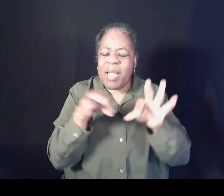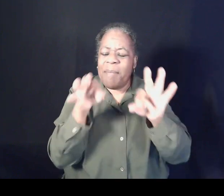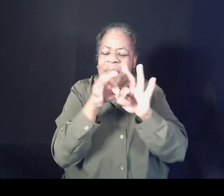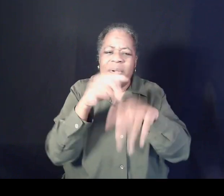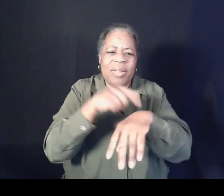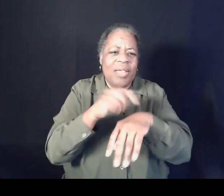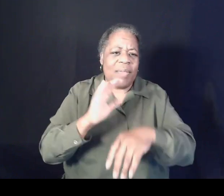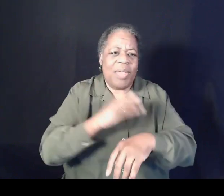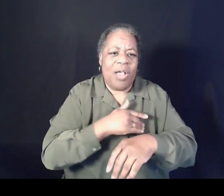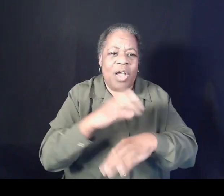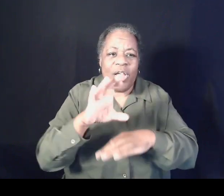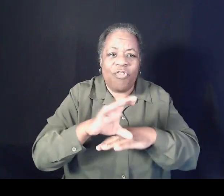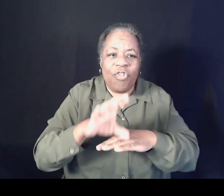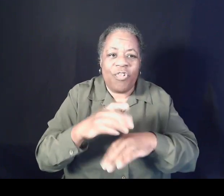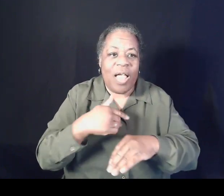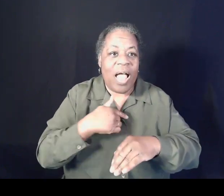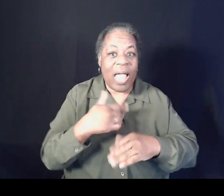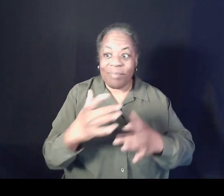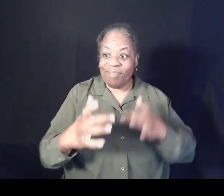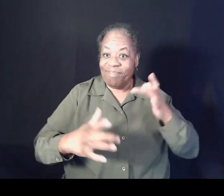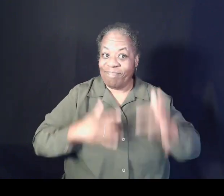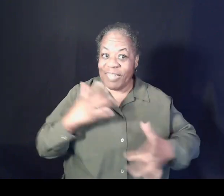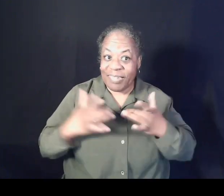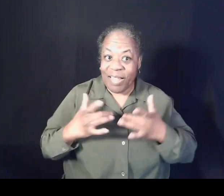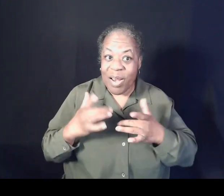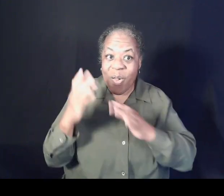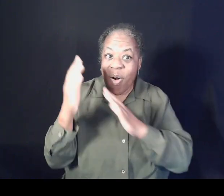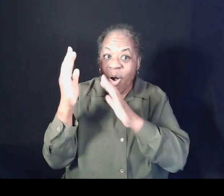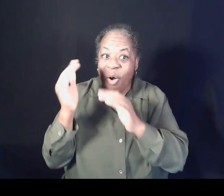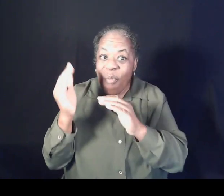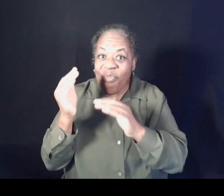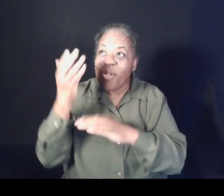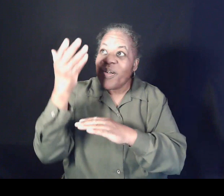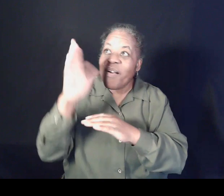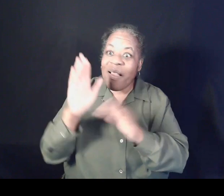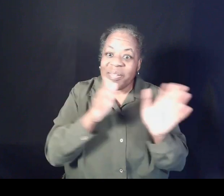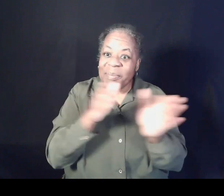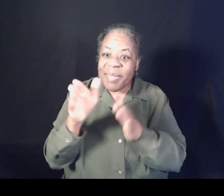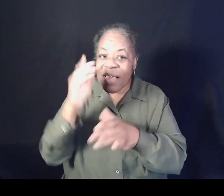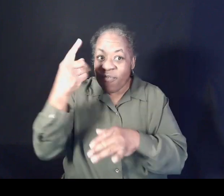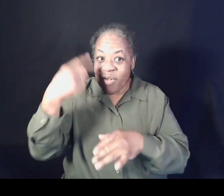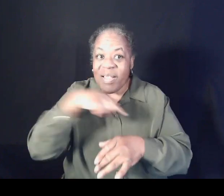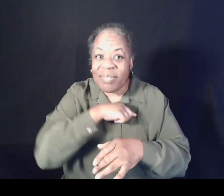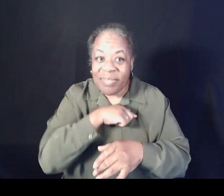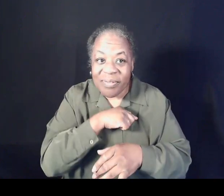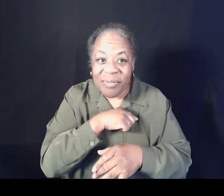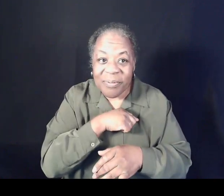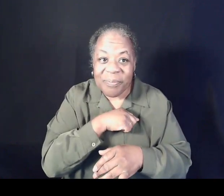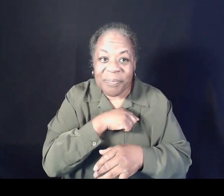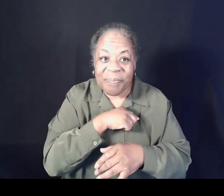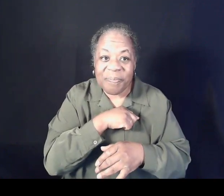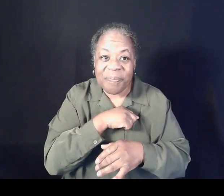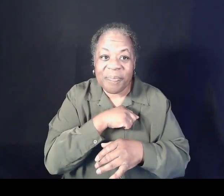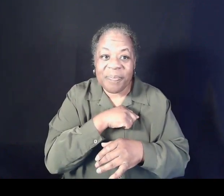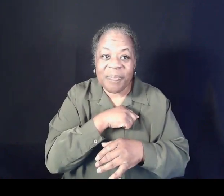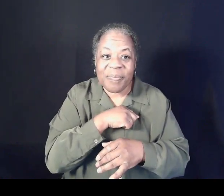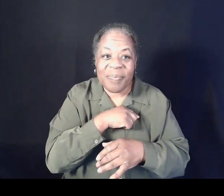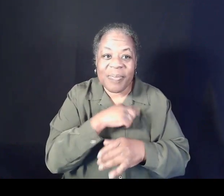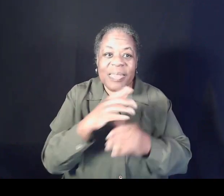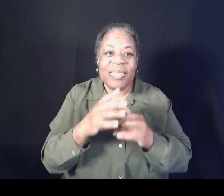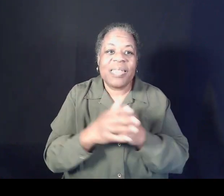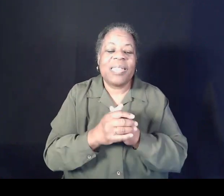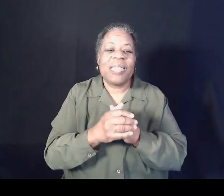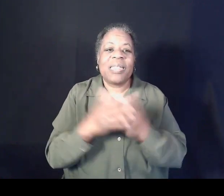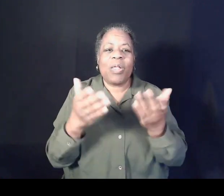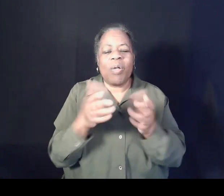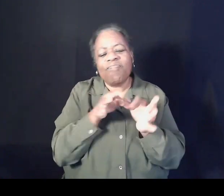and I am genuinely excited and hopeful for what God has in store for us. So I want to lean into this first,